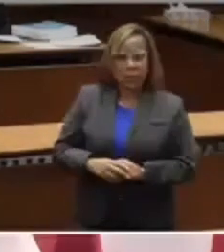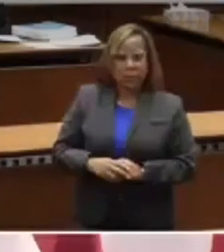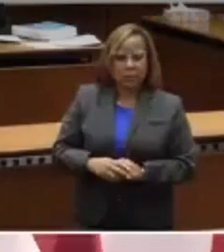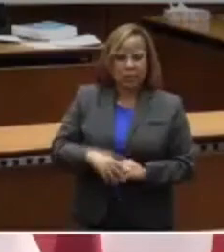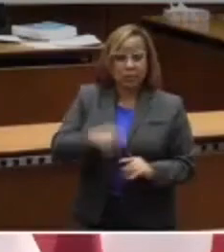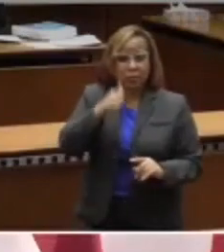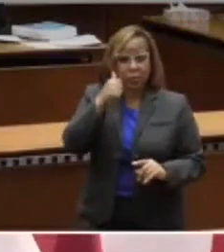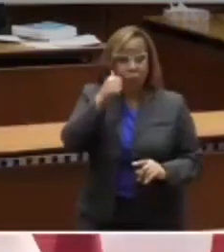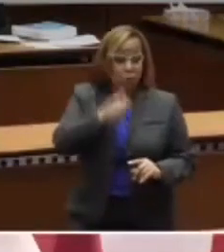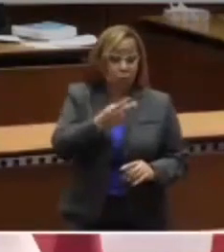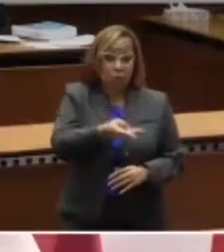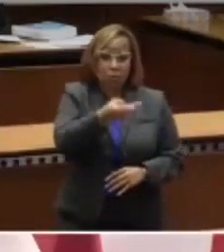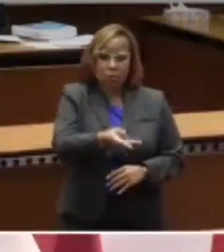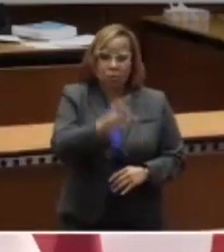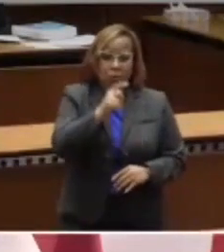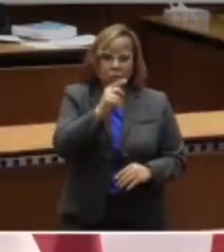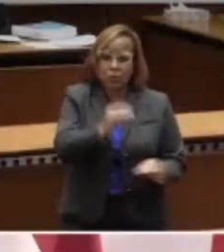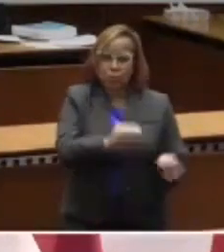The girl wasn't moving,